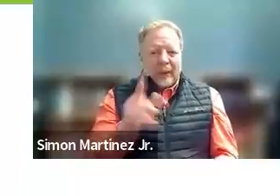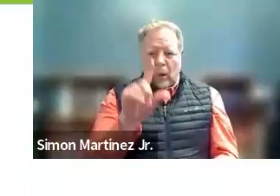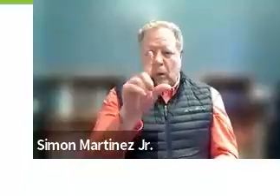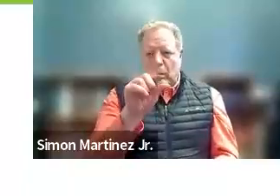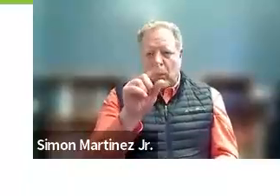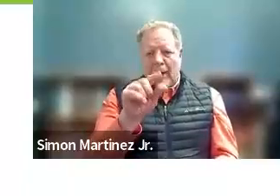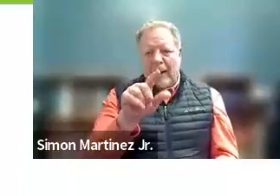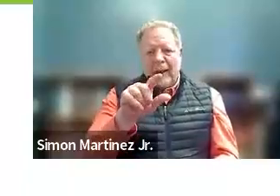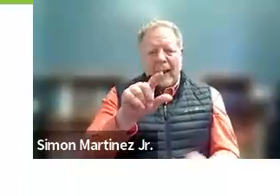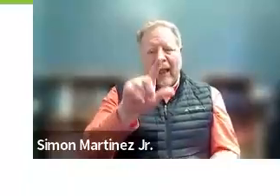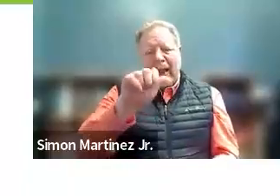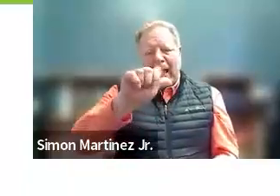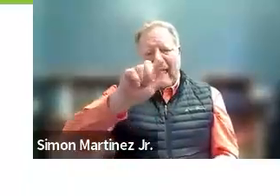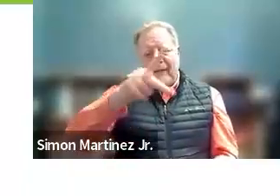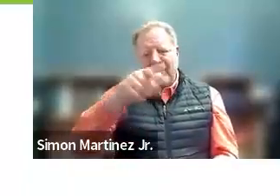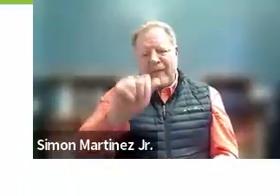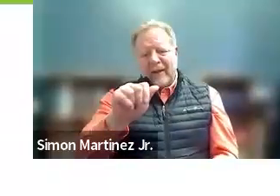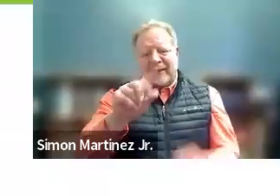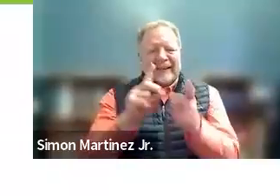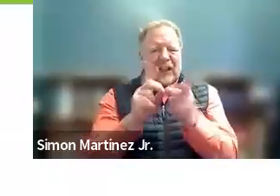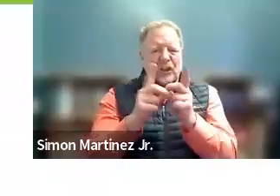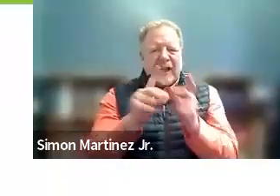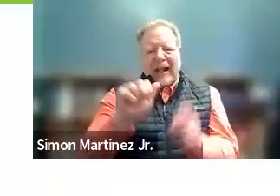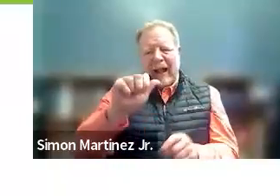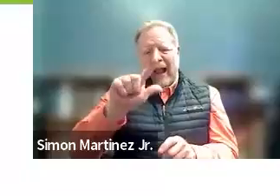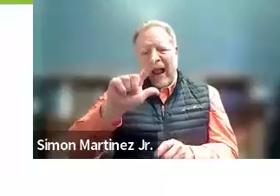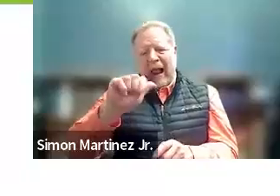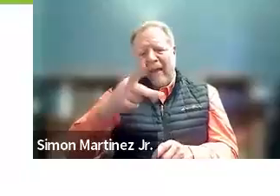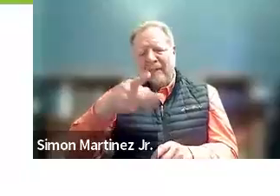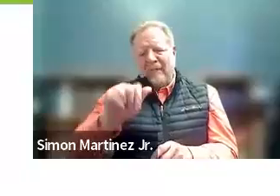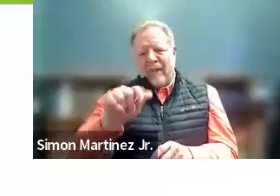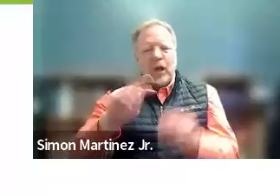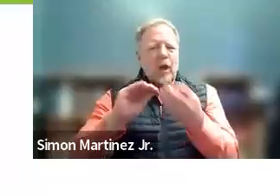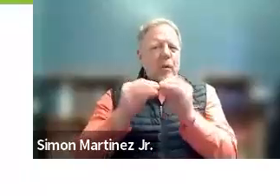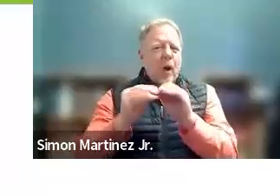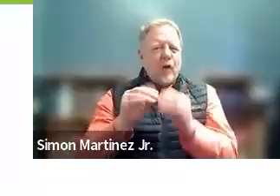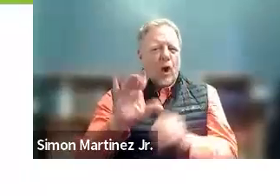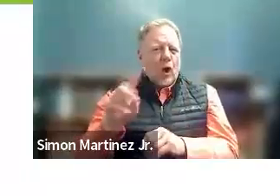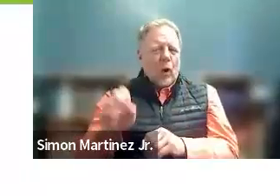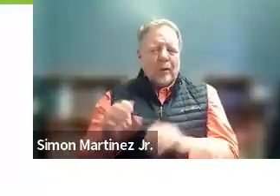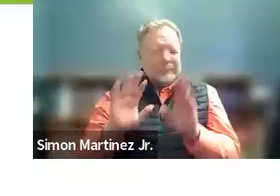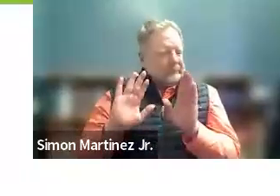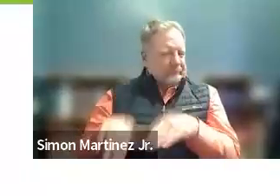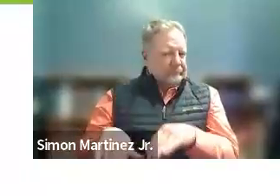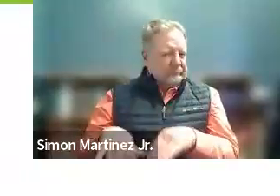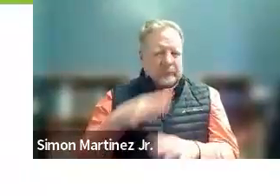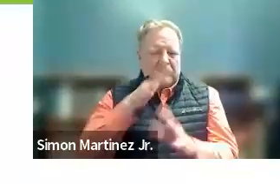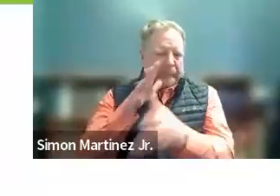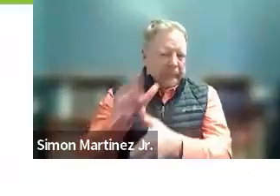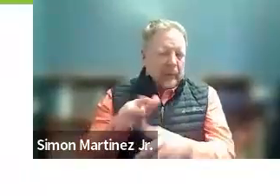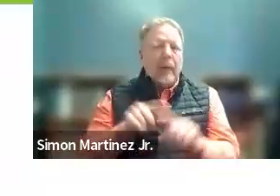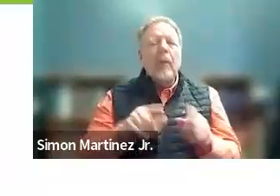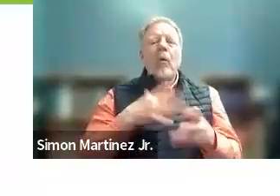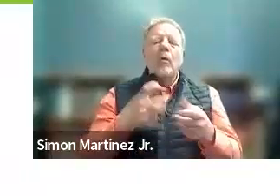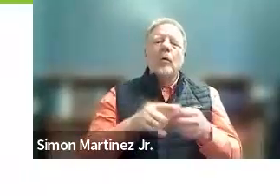20 digit alphanumeric code or something. So what we want to do is, provide